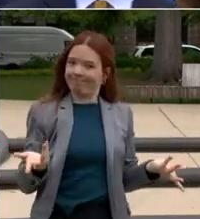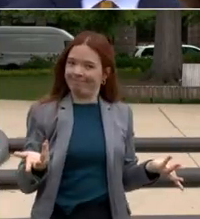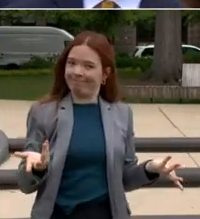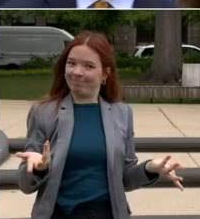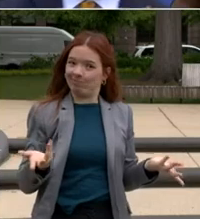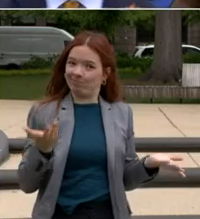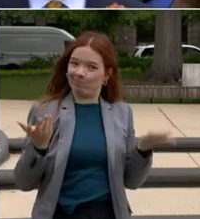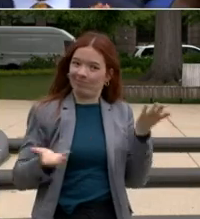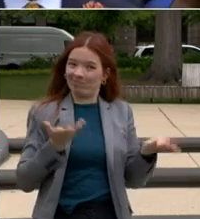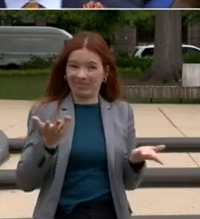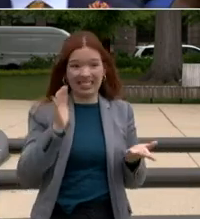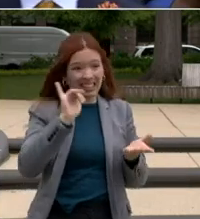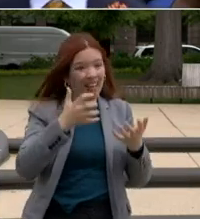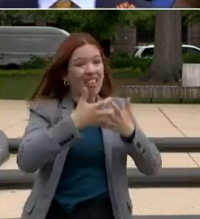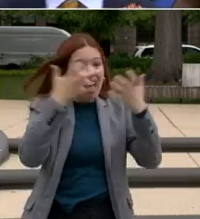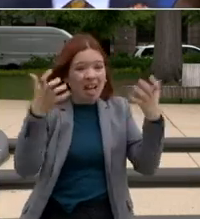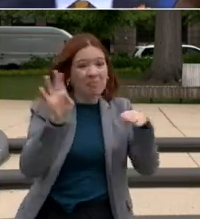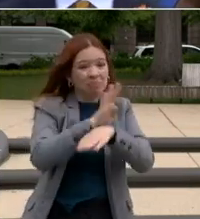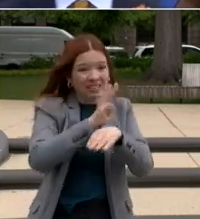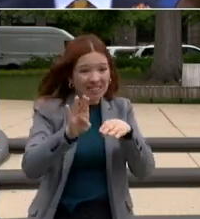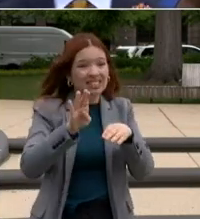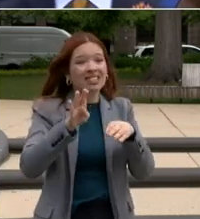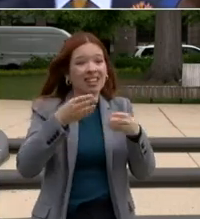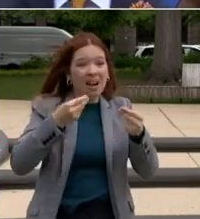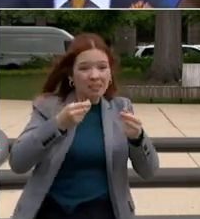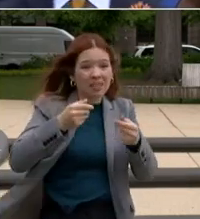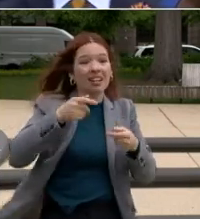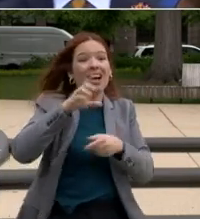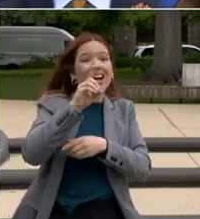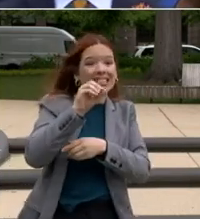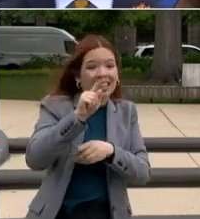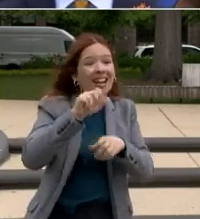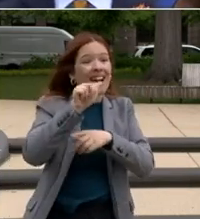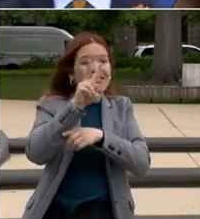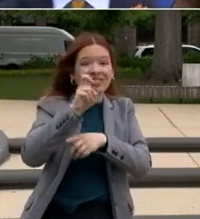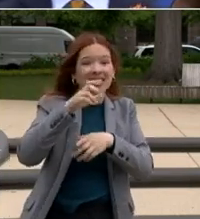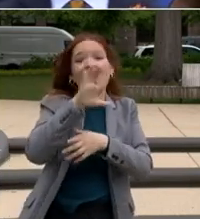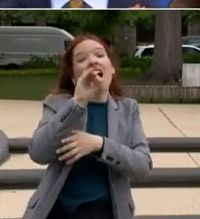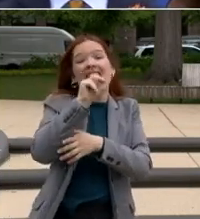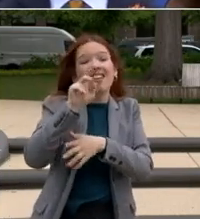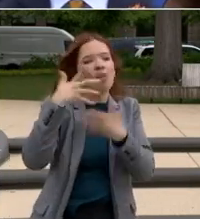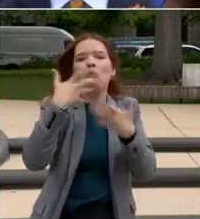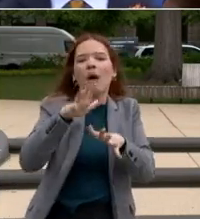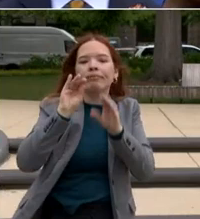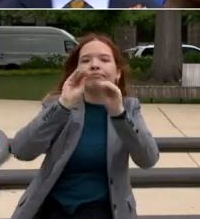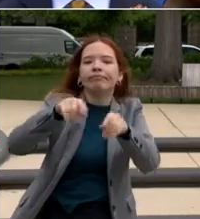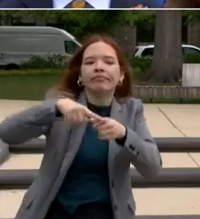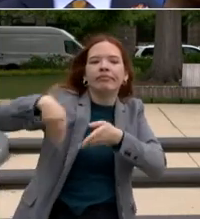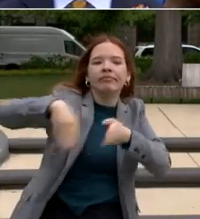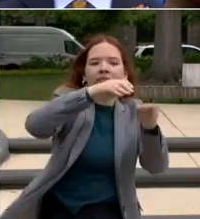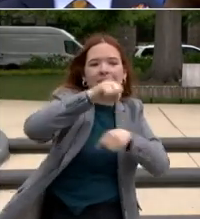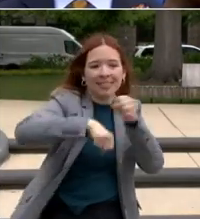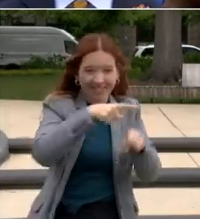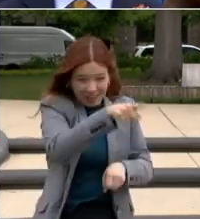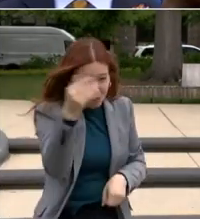of business owners on Connecticut Avenue don't want Connecticut Avenue bike lanes, as you know.